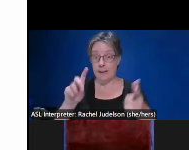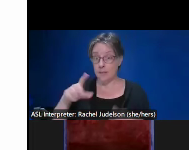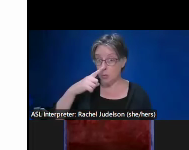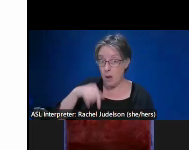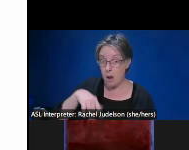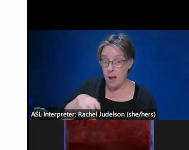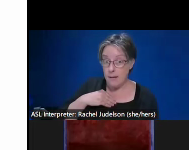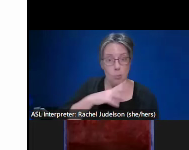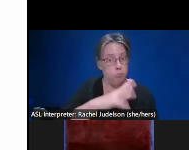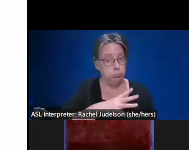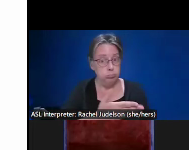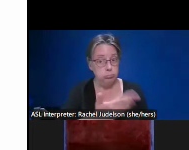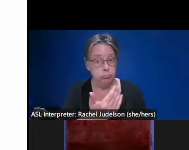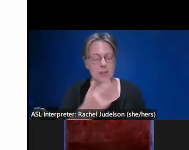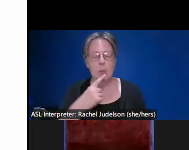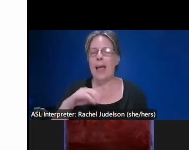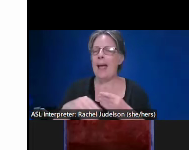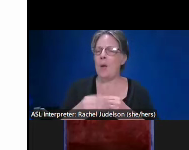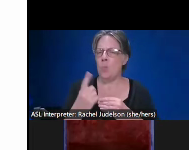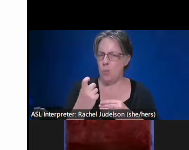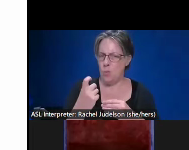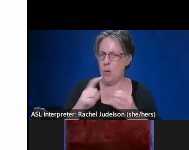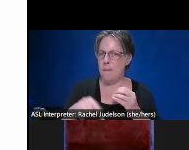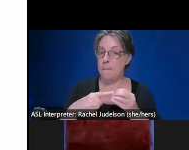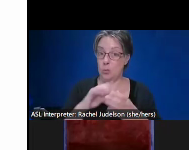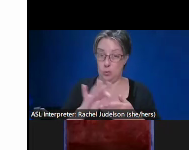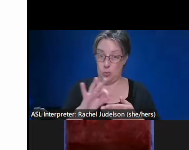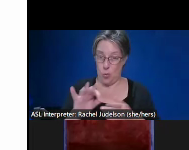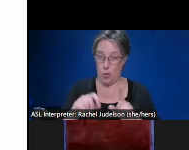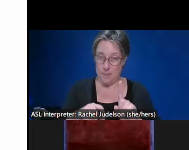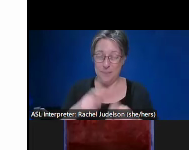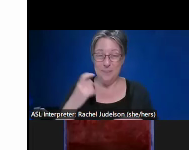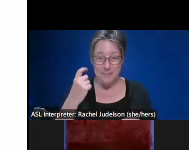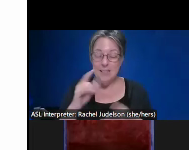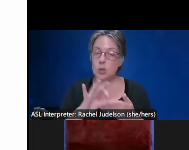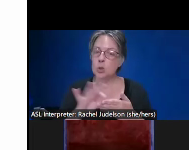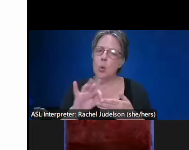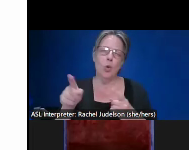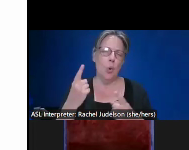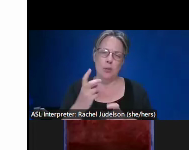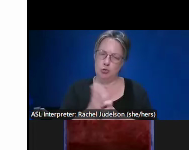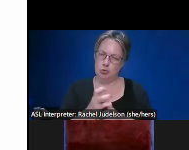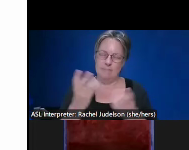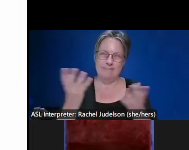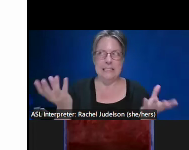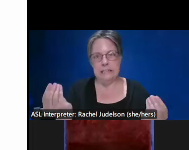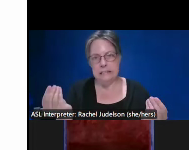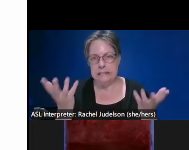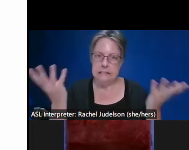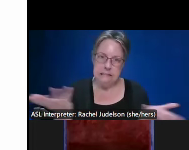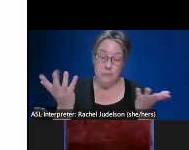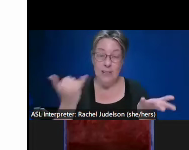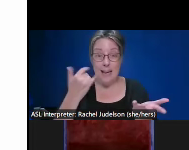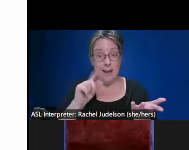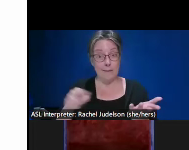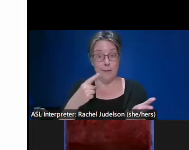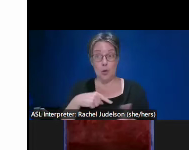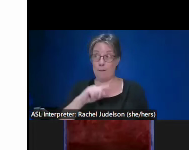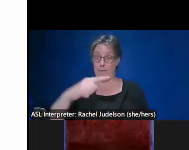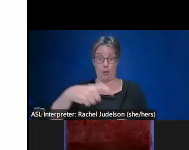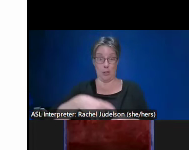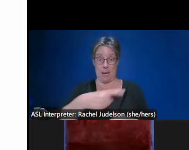gonna Yeah. say one more thing about the scoring. The scoring is always tricky, especially if you're just reviewing for your first